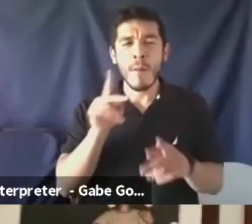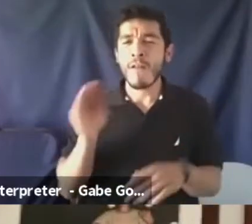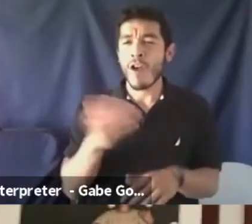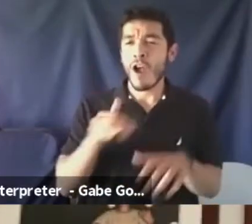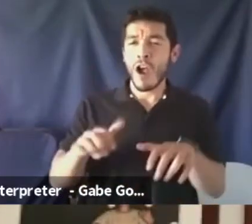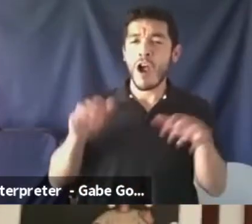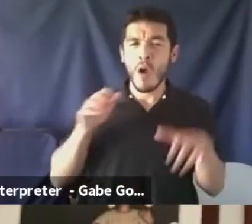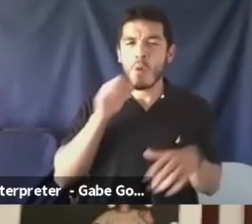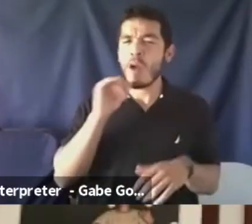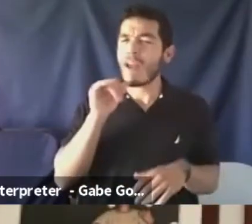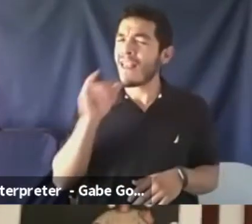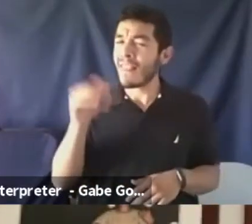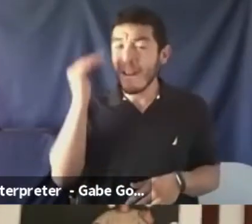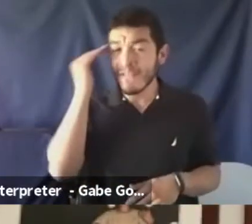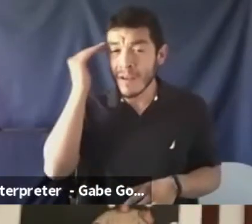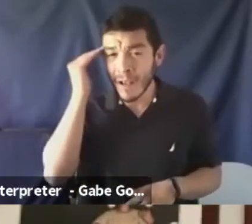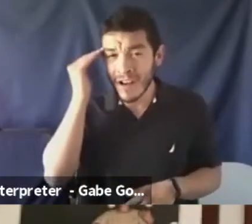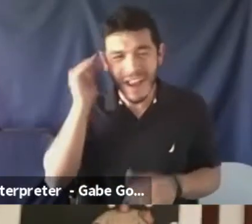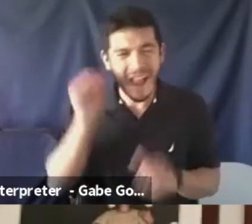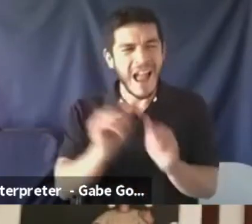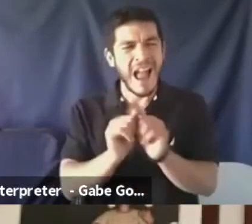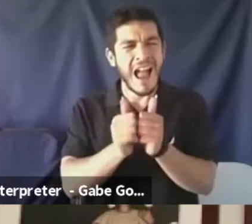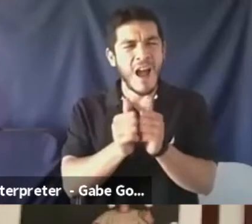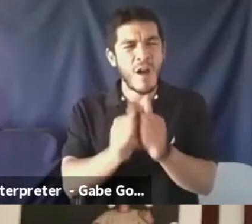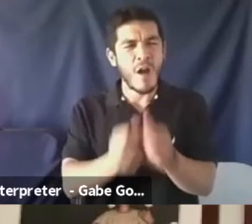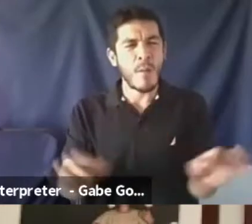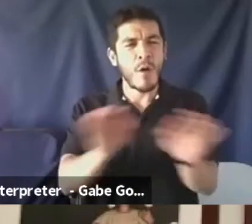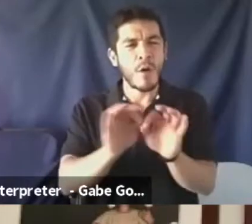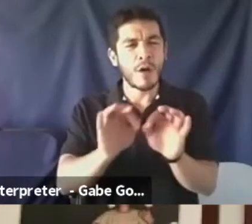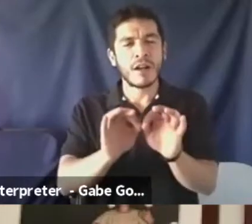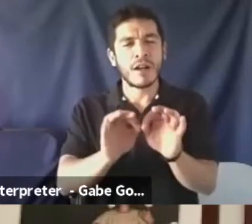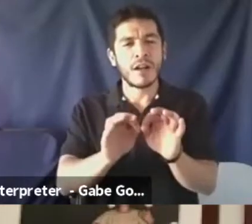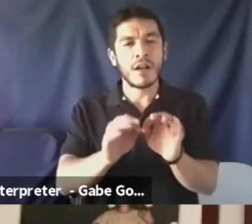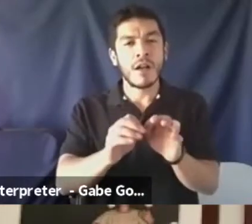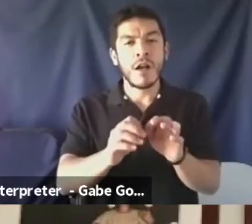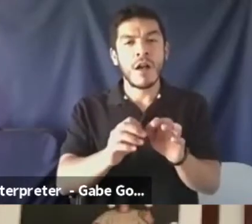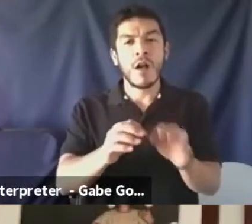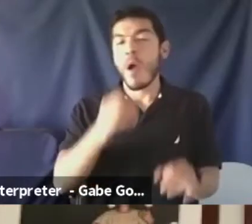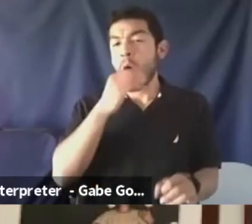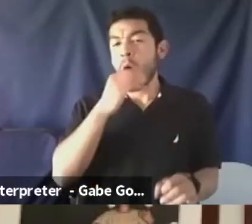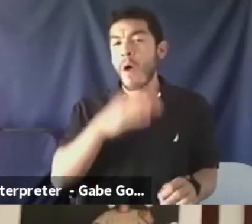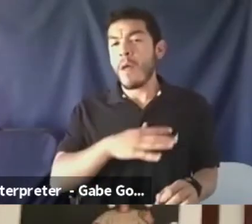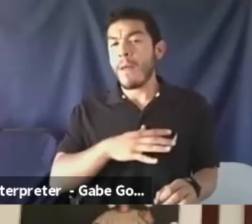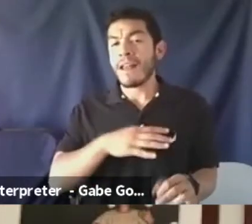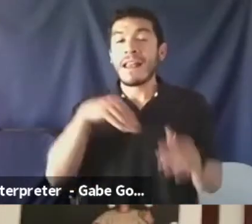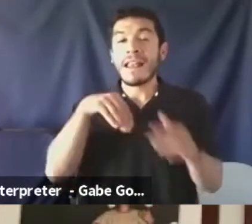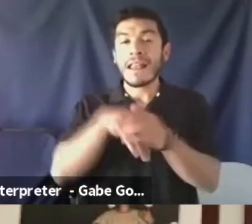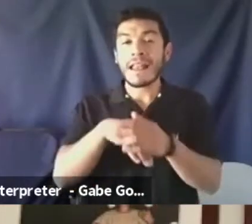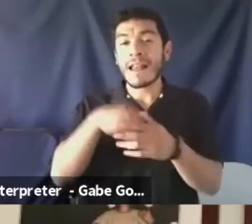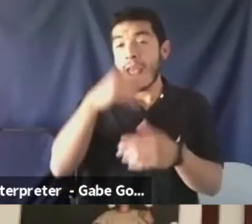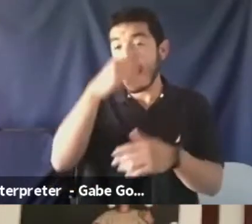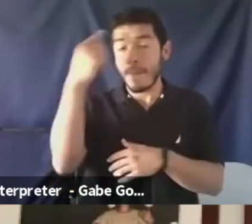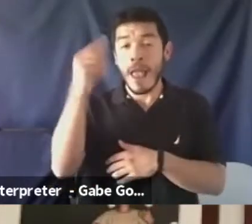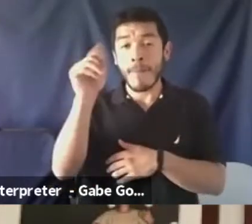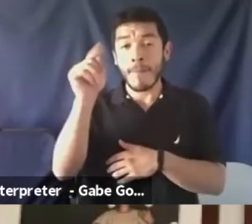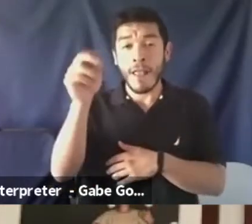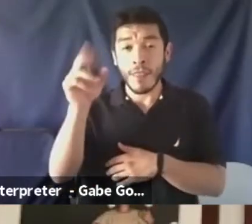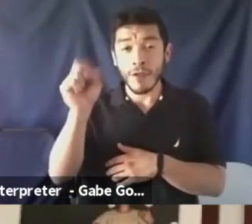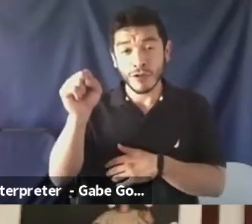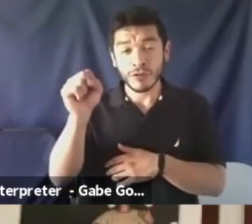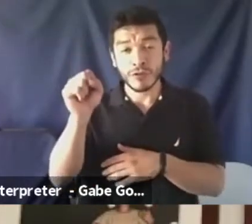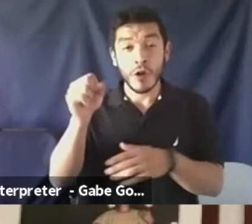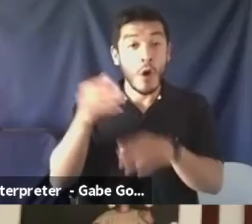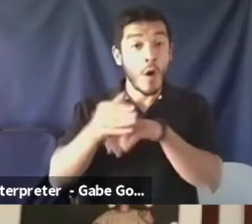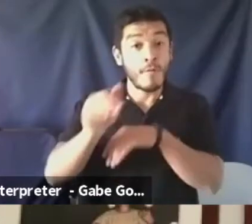not be that familiar, how important were women to the Black Panthers overall, and how important were women to the